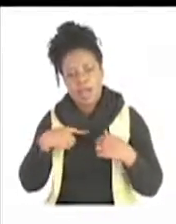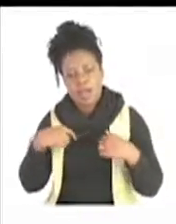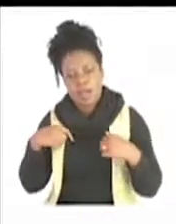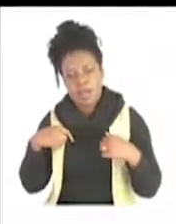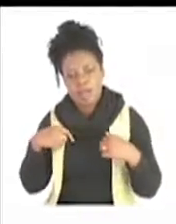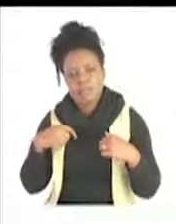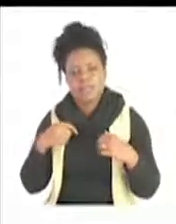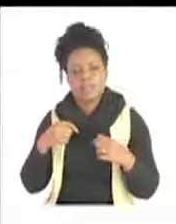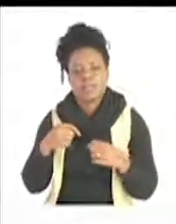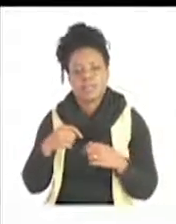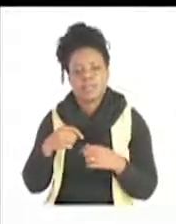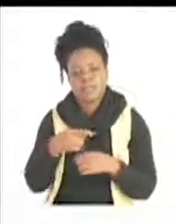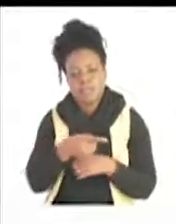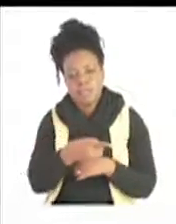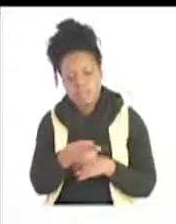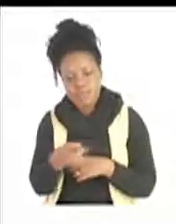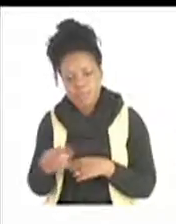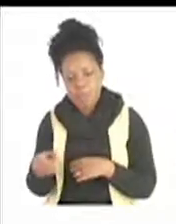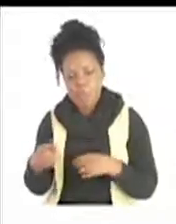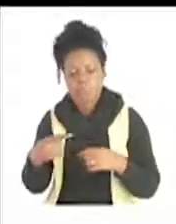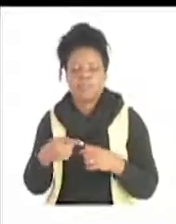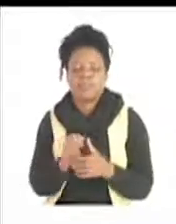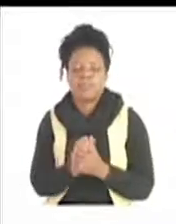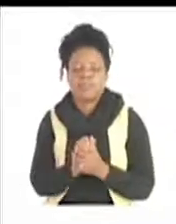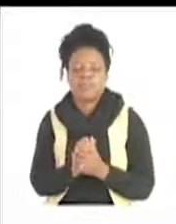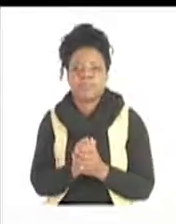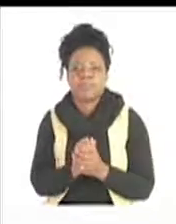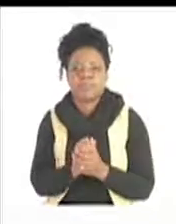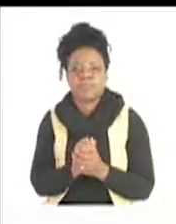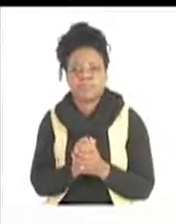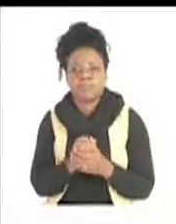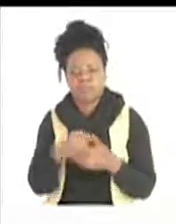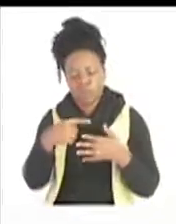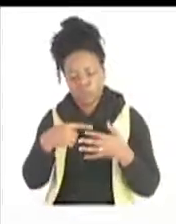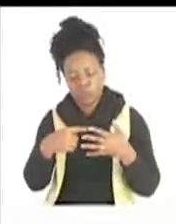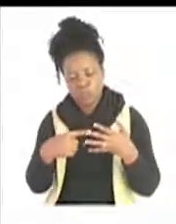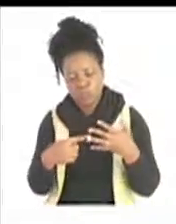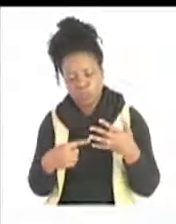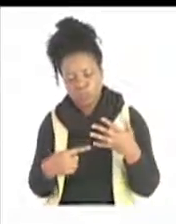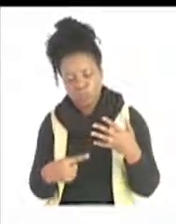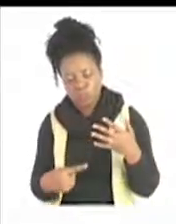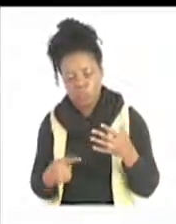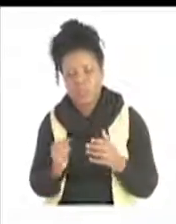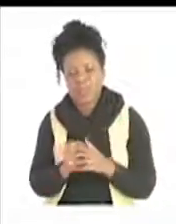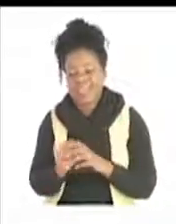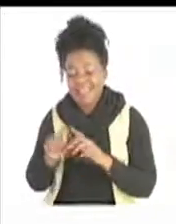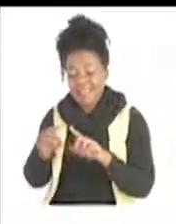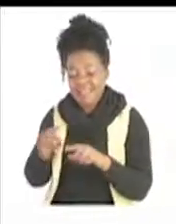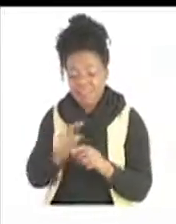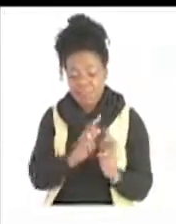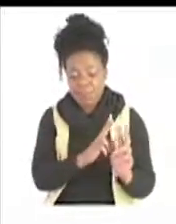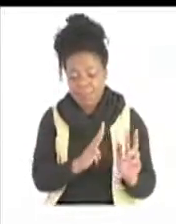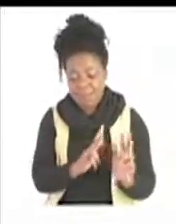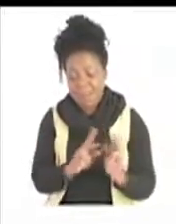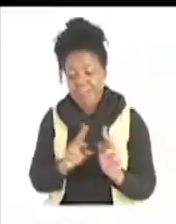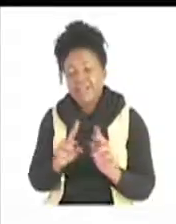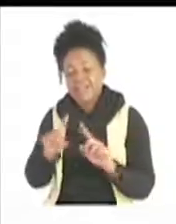they, we. When we are referring to things, we simply say it,